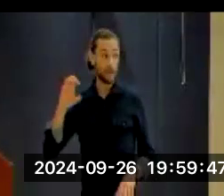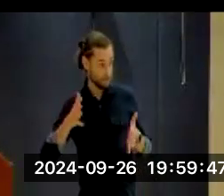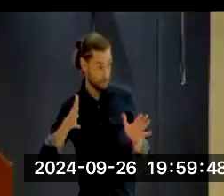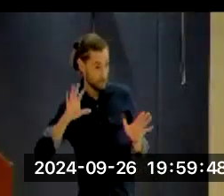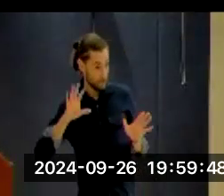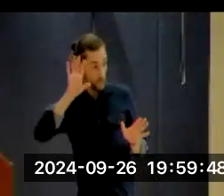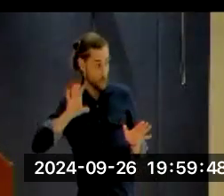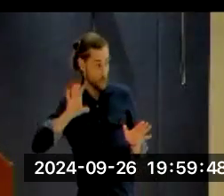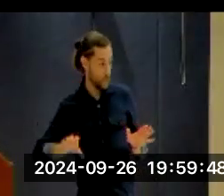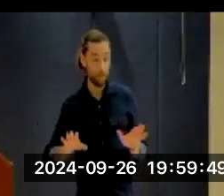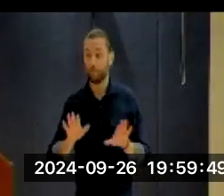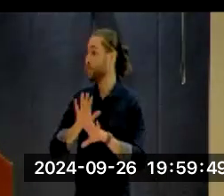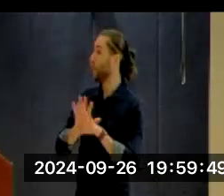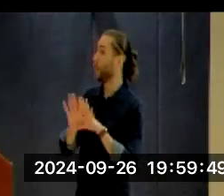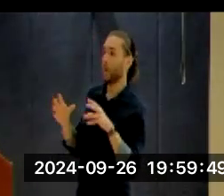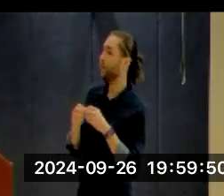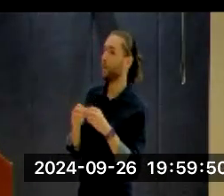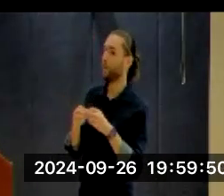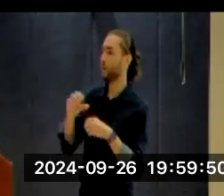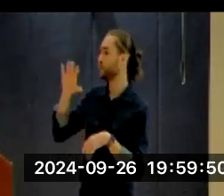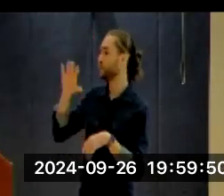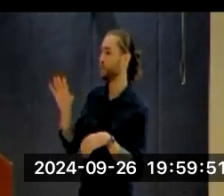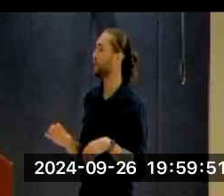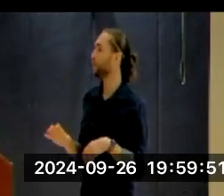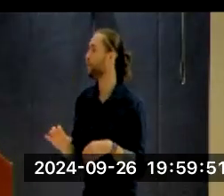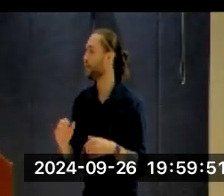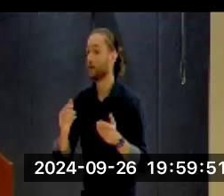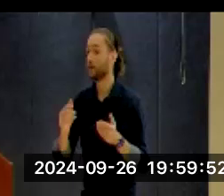No public comment on Zoom.